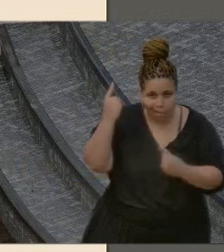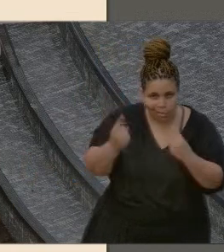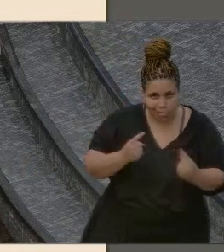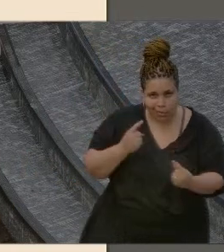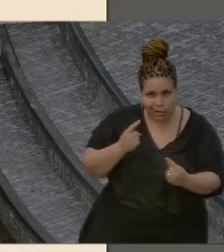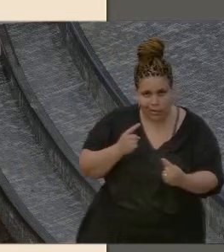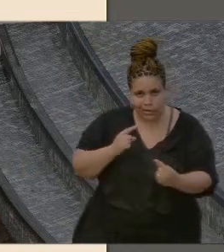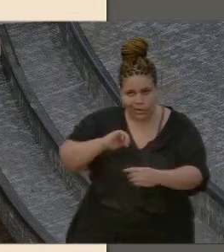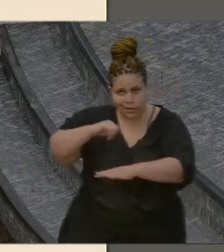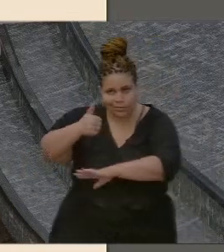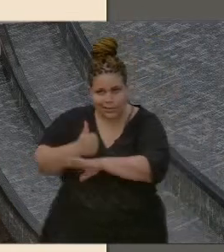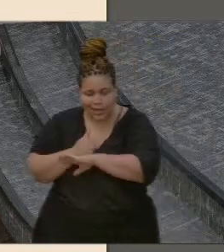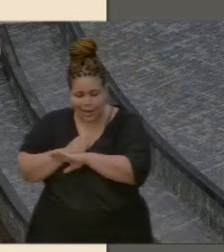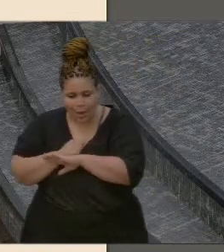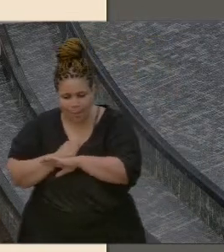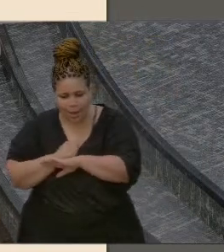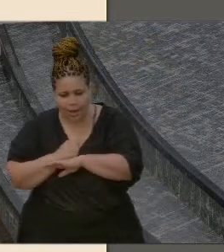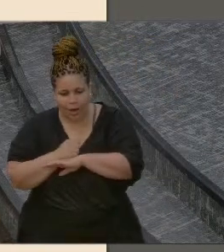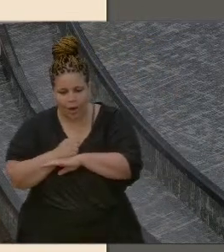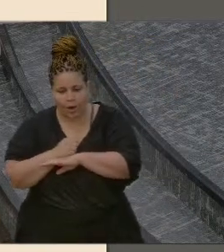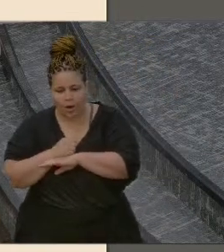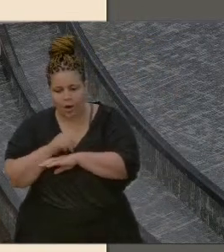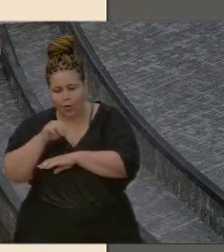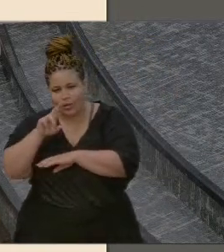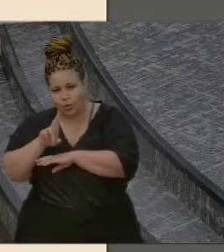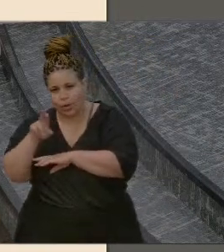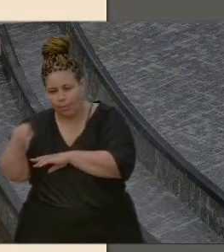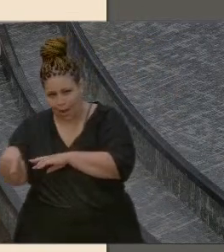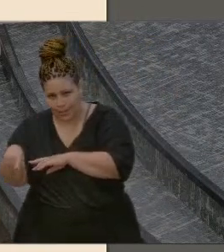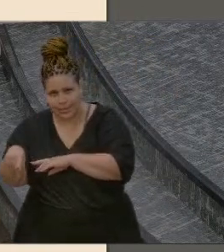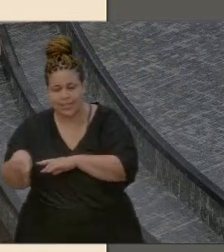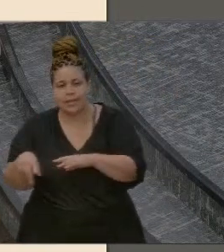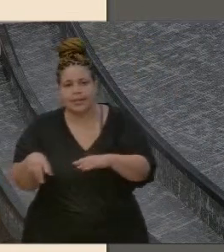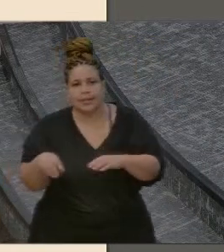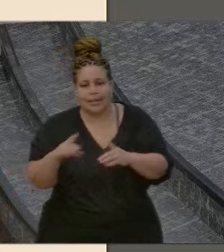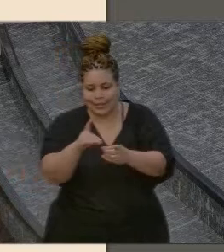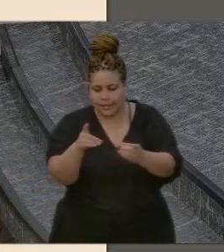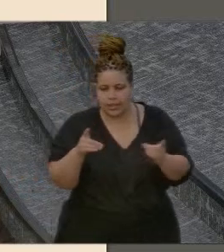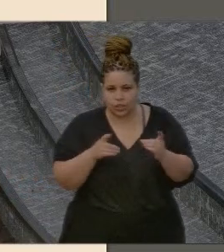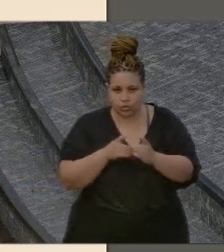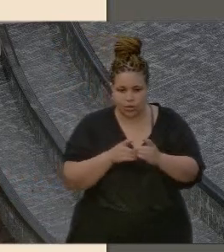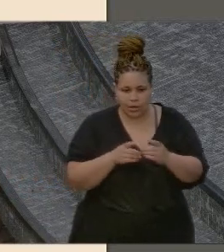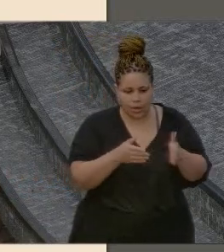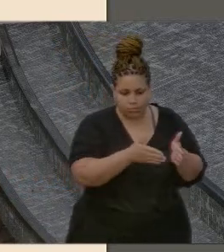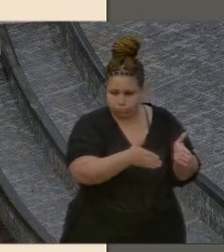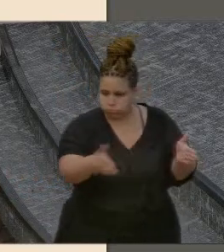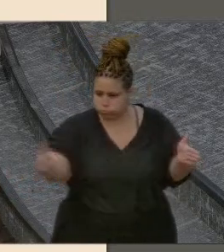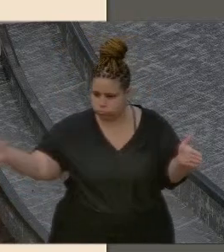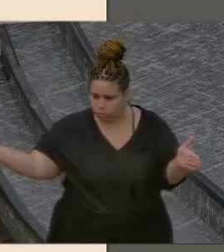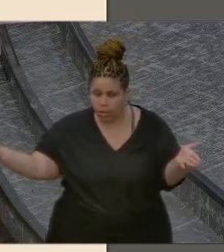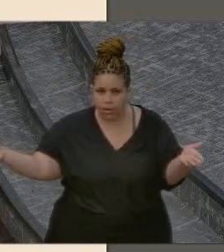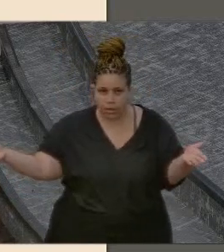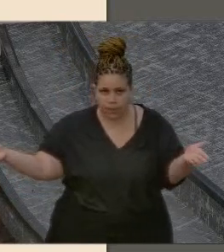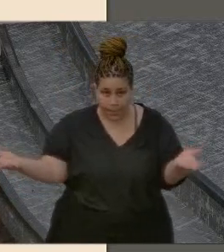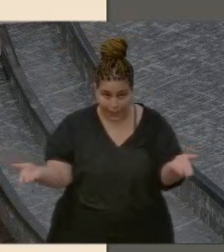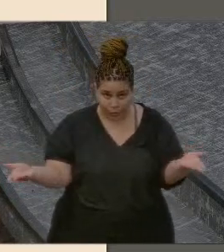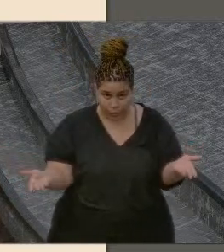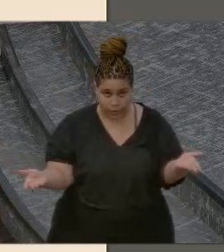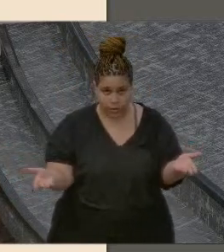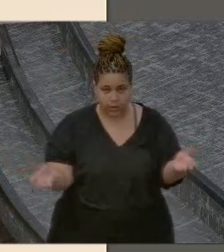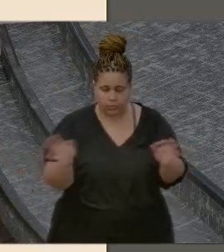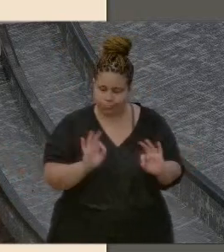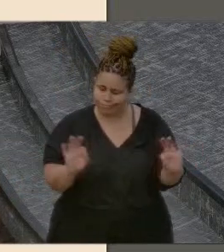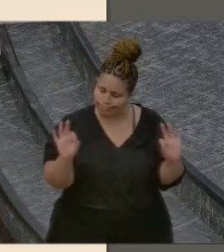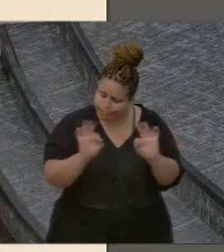implementing restorative practices district-wide, it is imperative that we have the personnel to support this